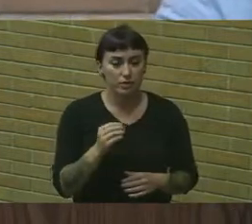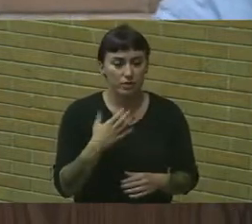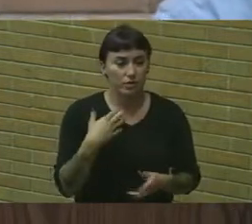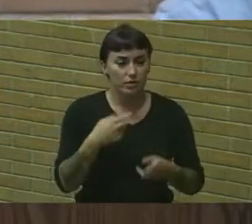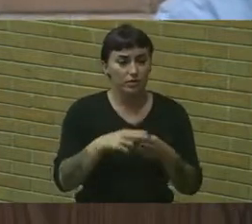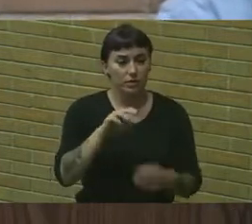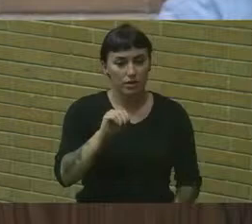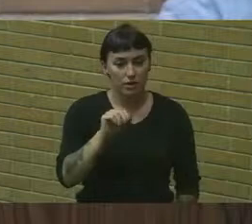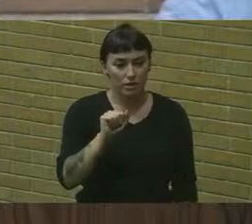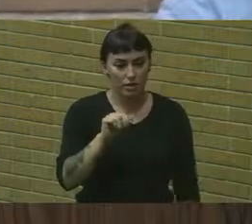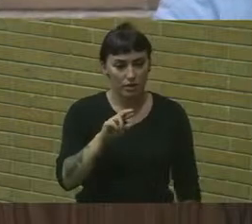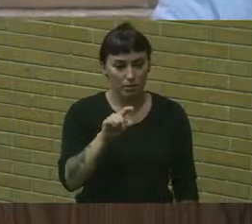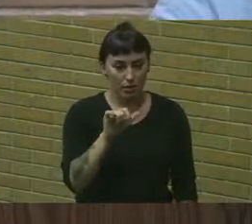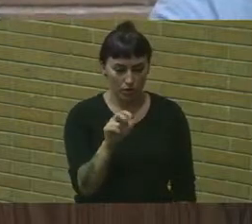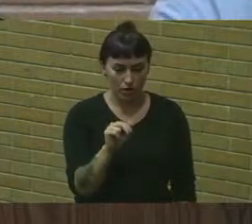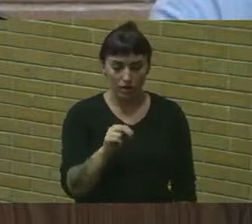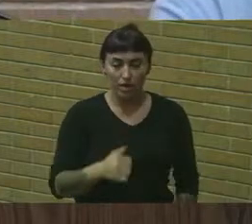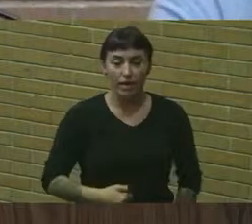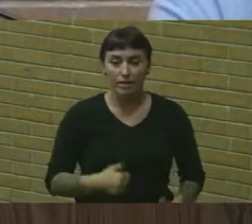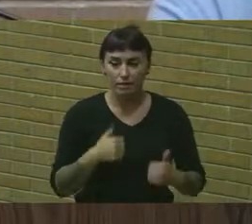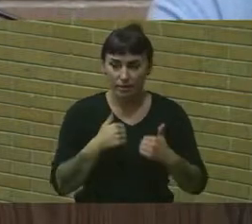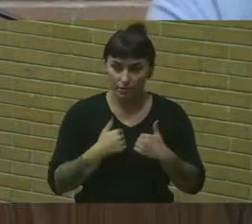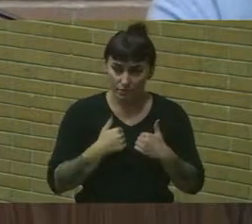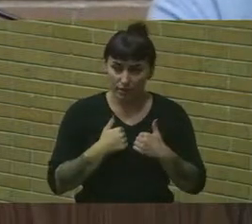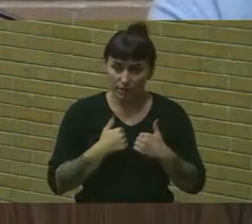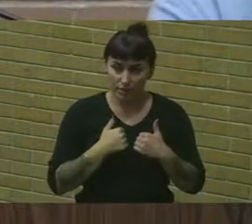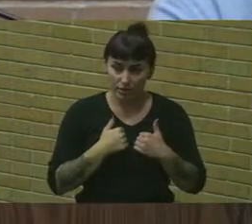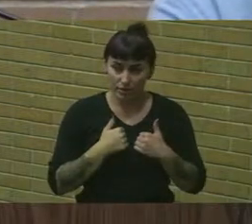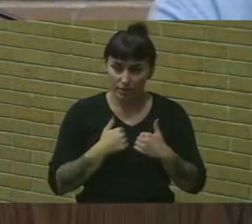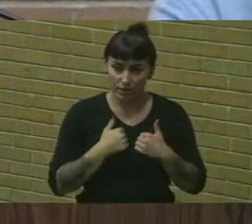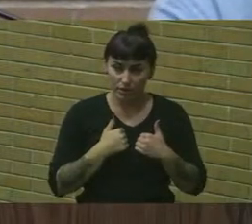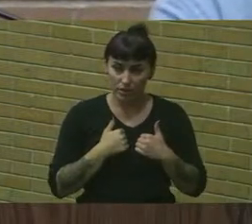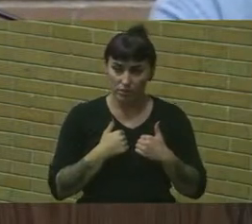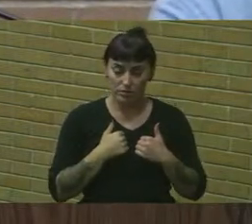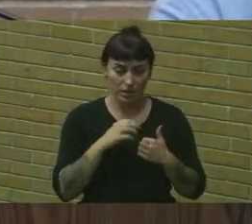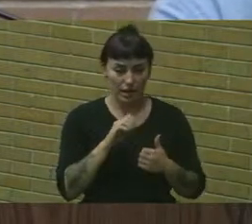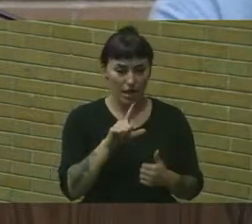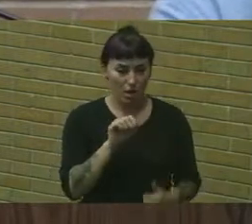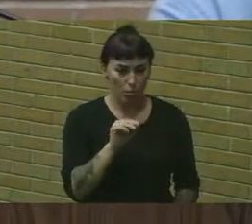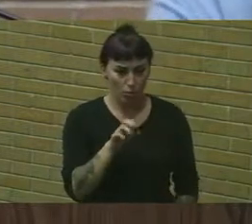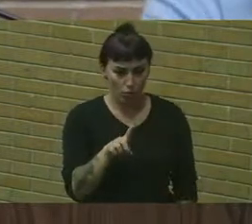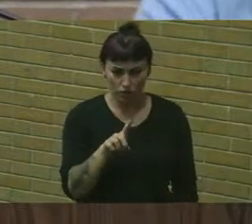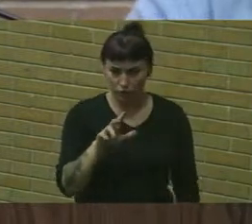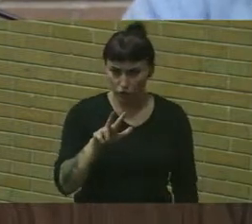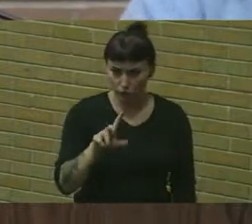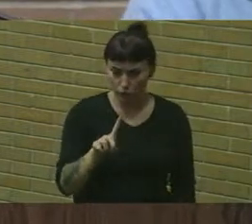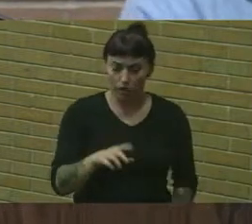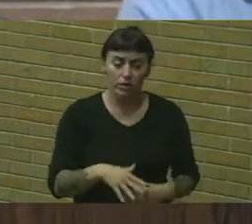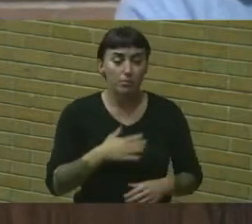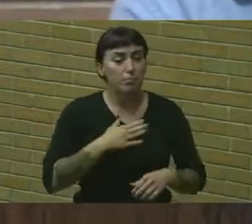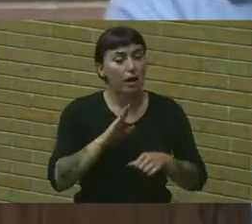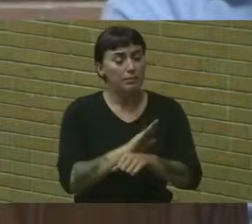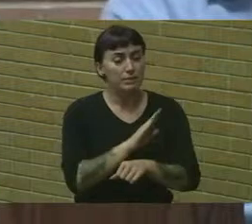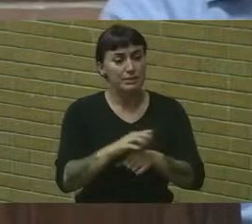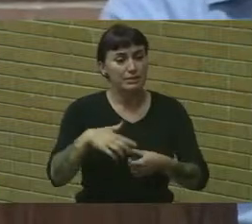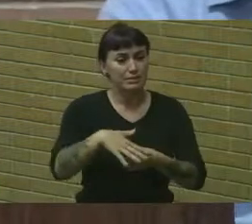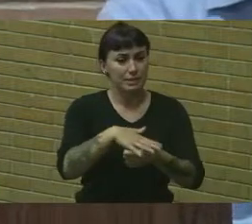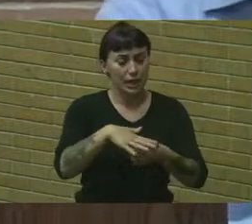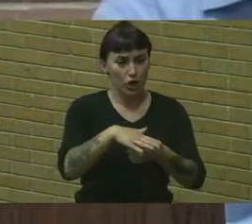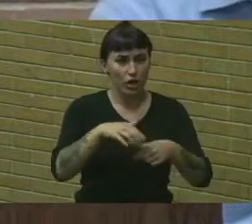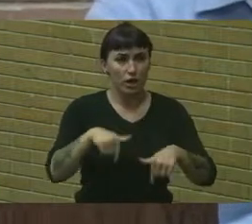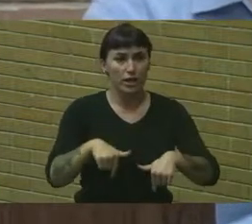Marilyn Slentz, and I live on Route 31. My business in this area